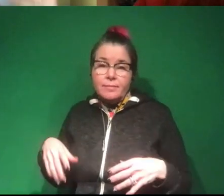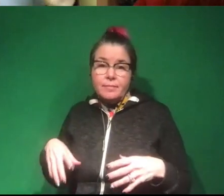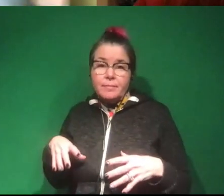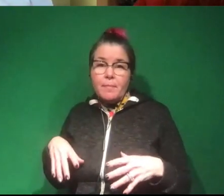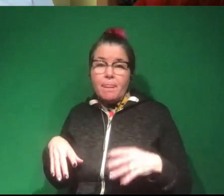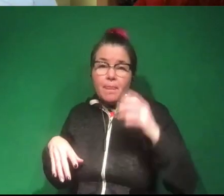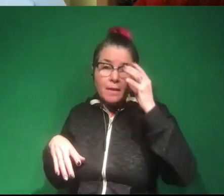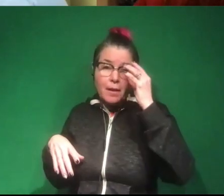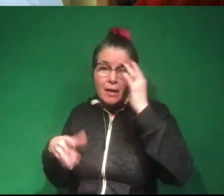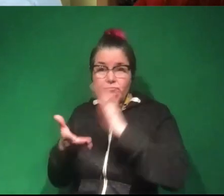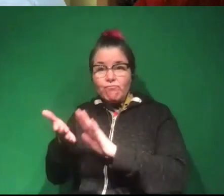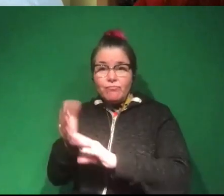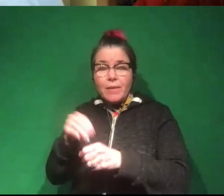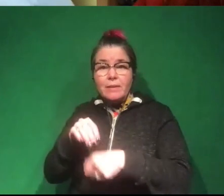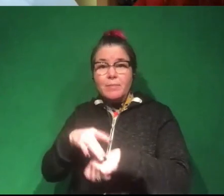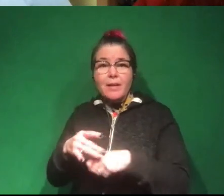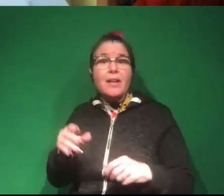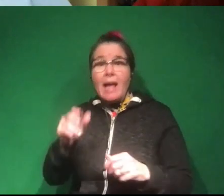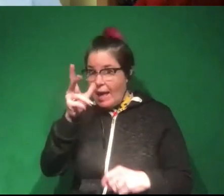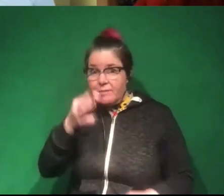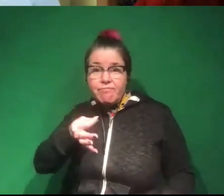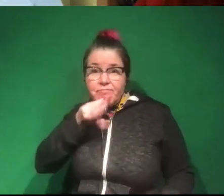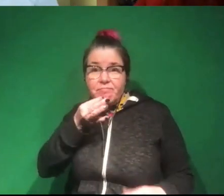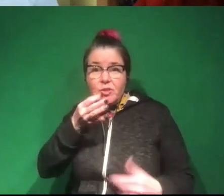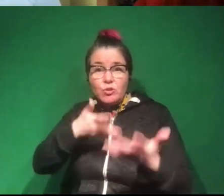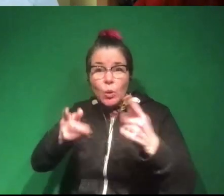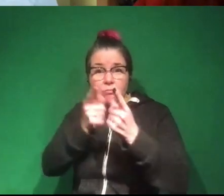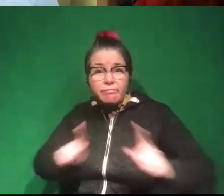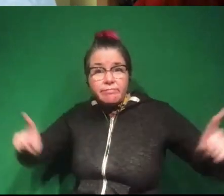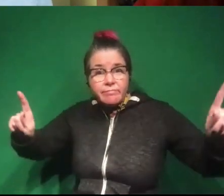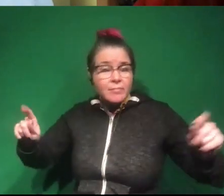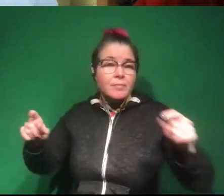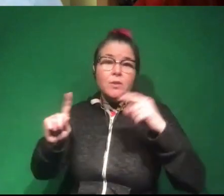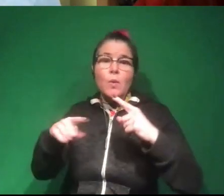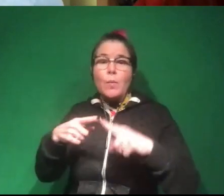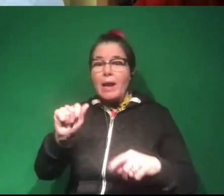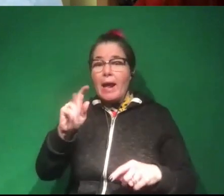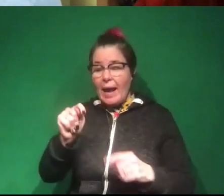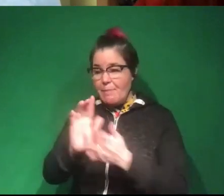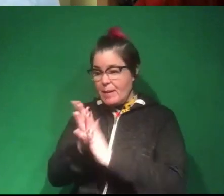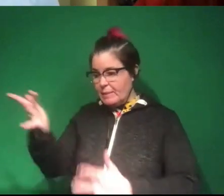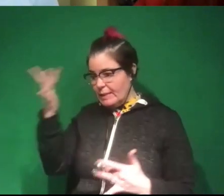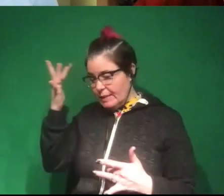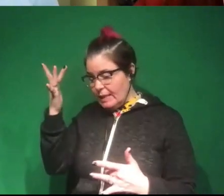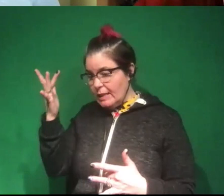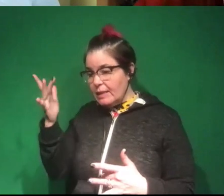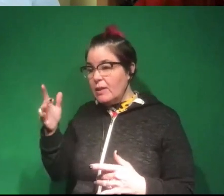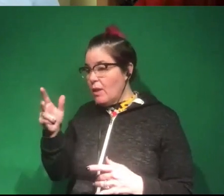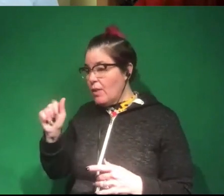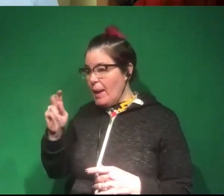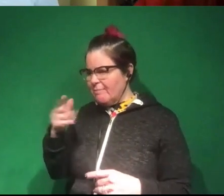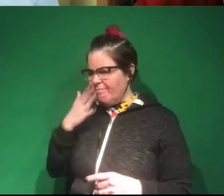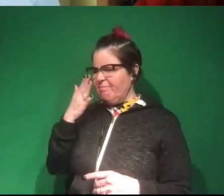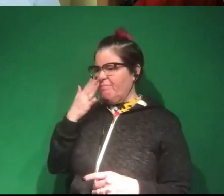well. Ants are really good at social distancing. So when an ant in the colony gets sick, those ants will smell